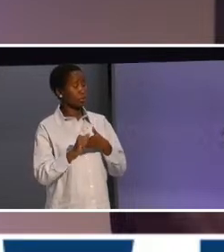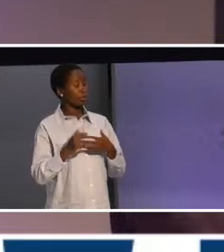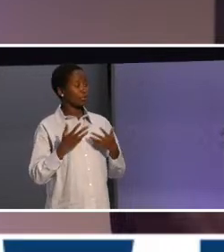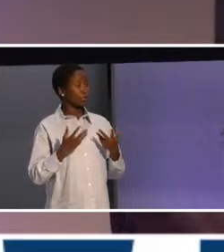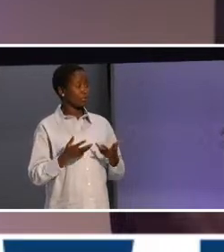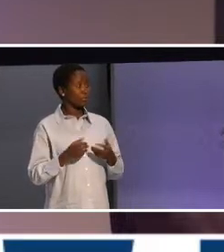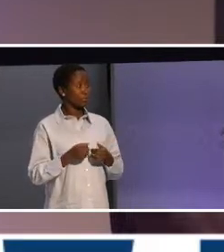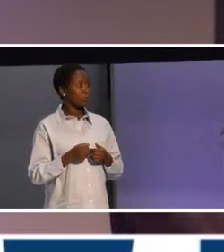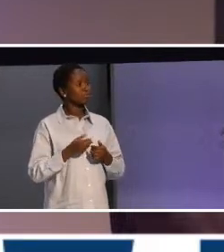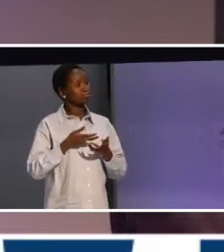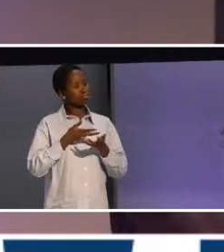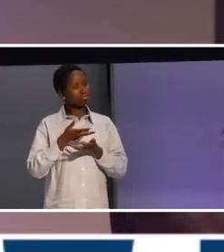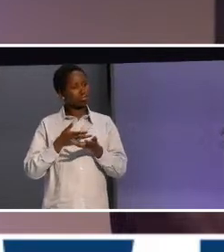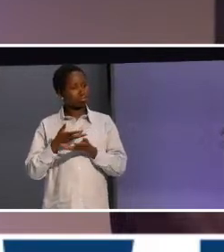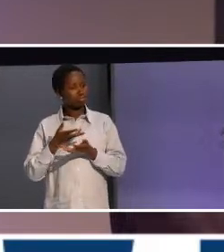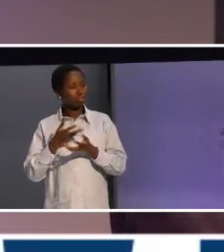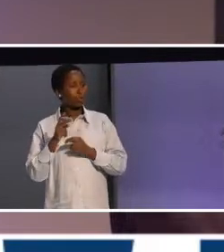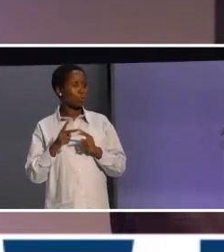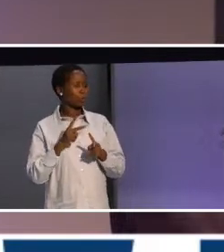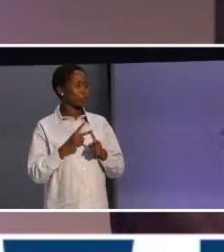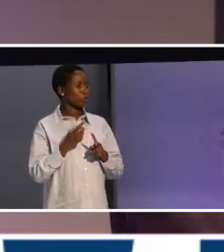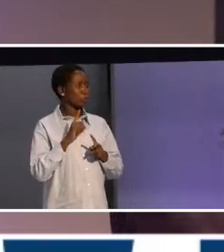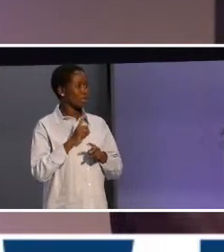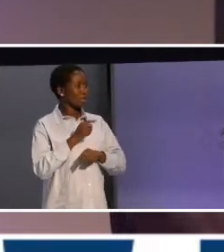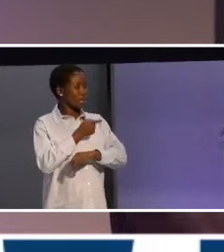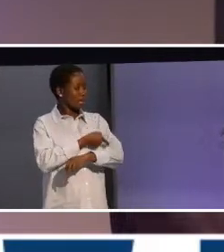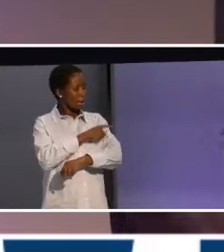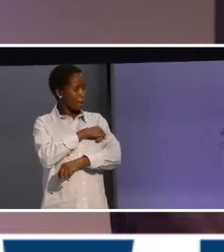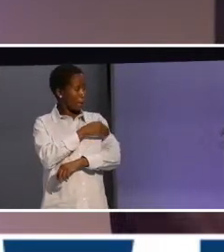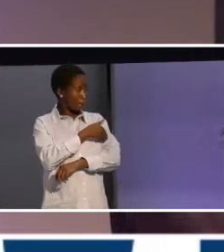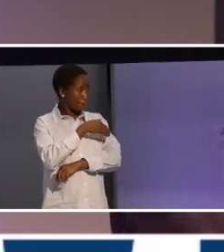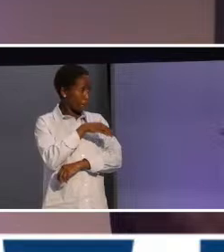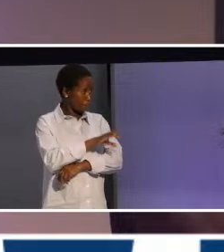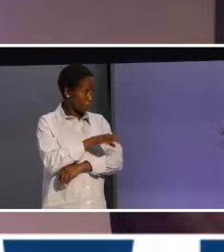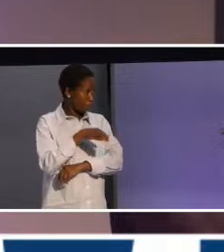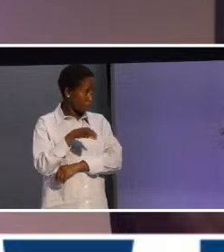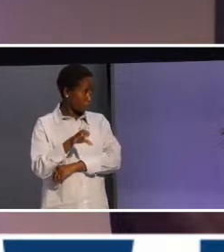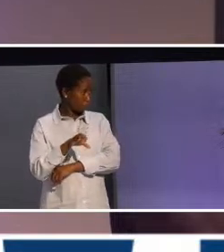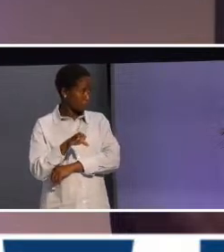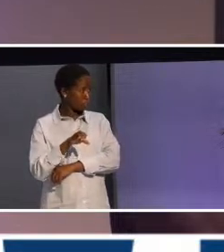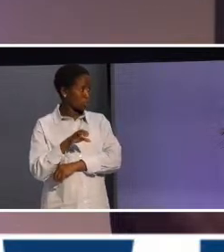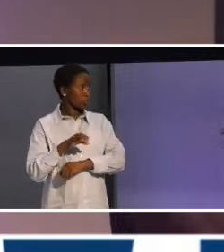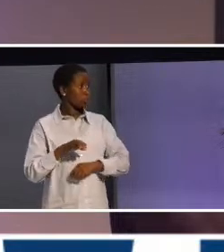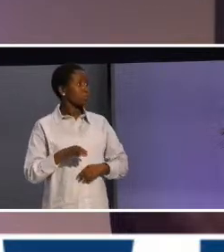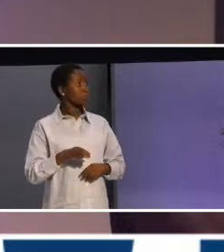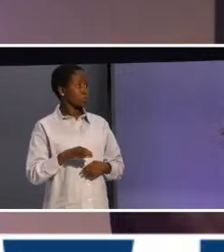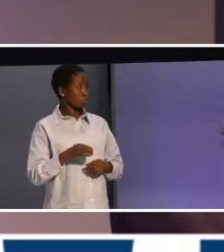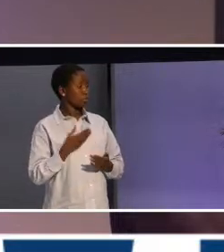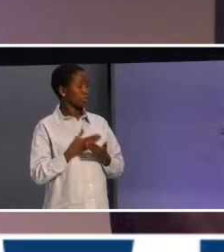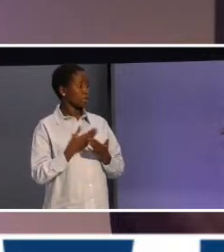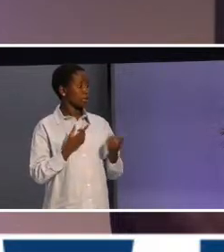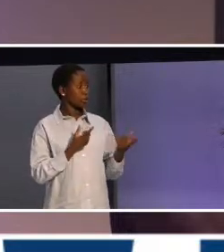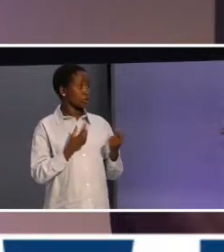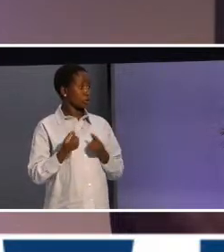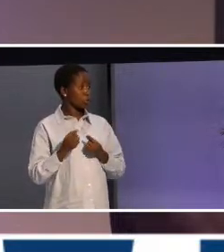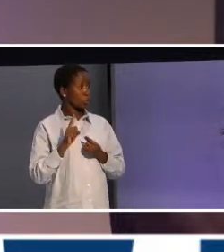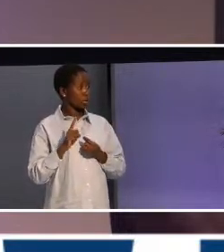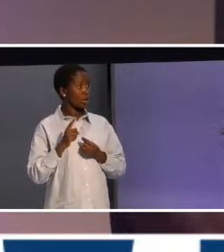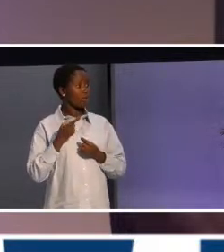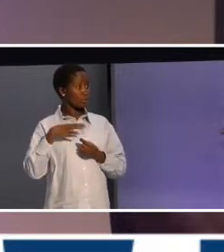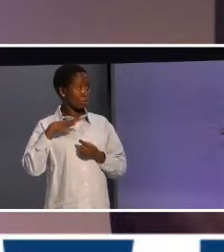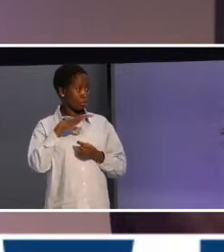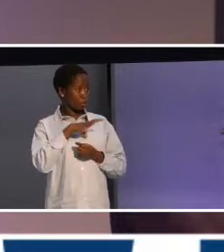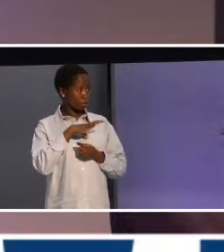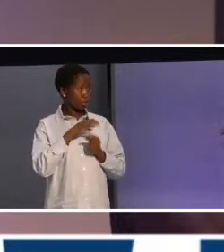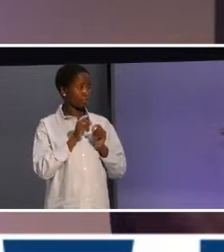on empowerment of EMBs is going to be held very shortly. The AWEB has